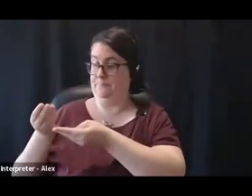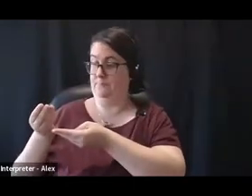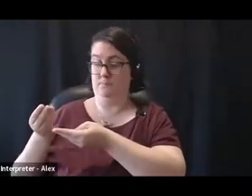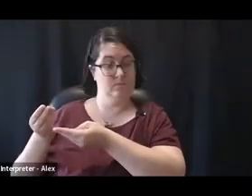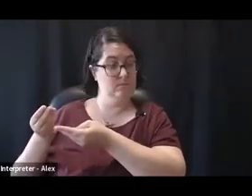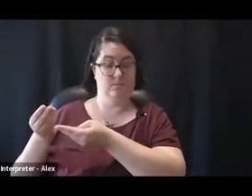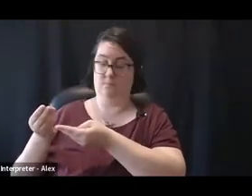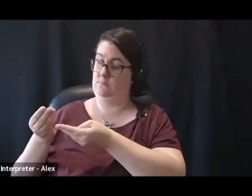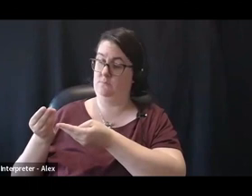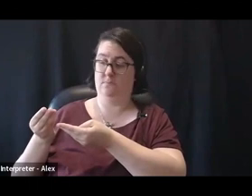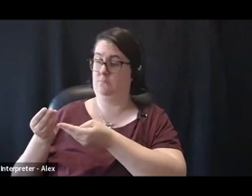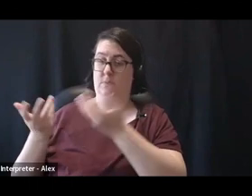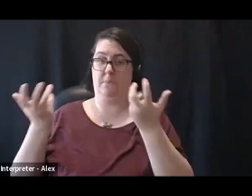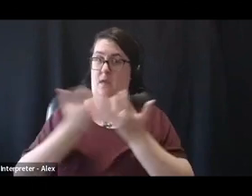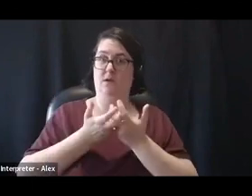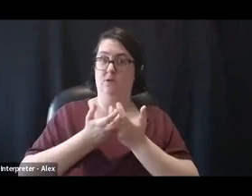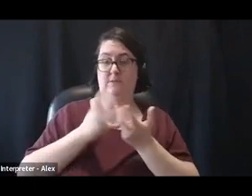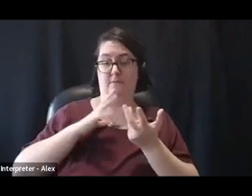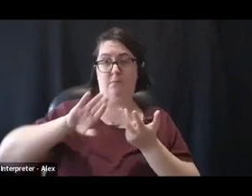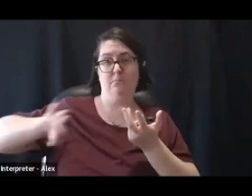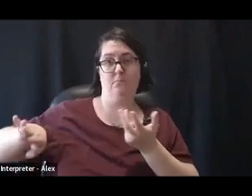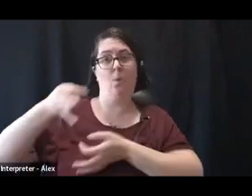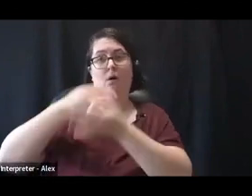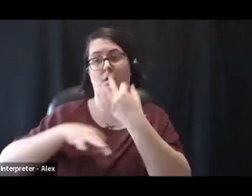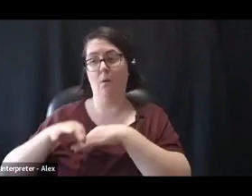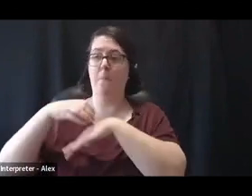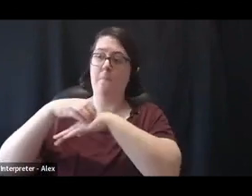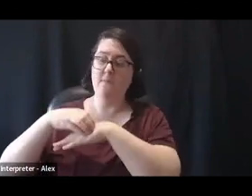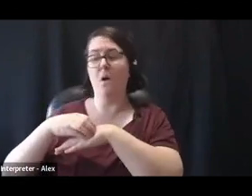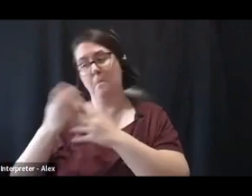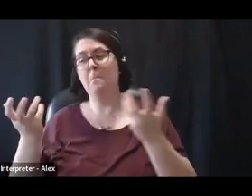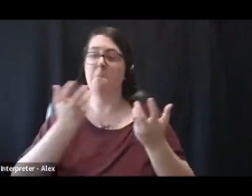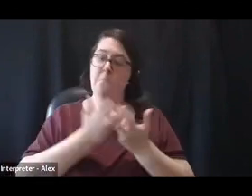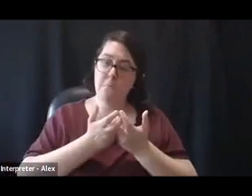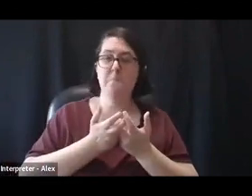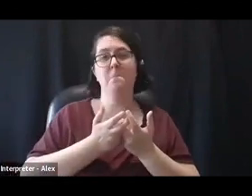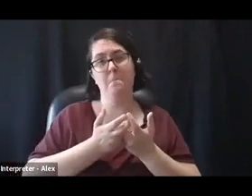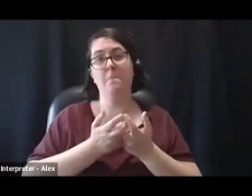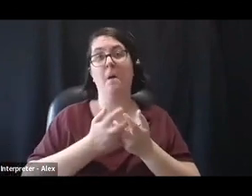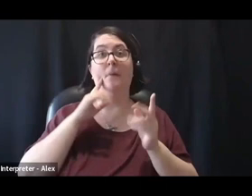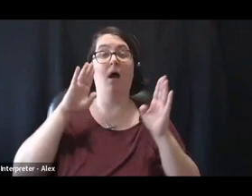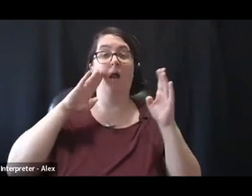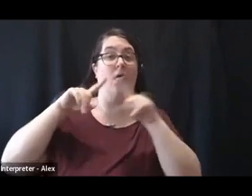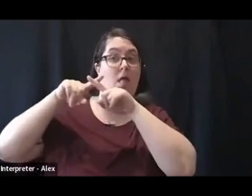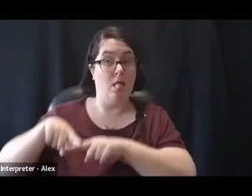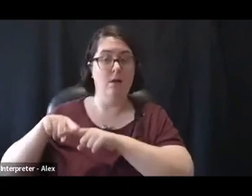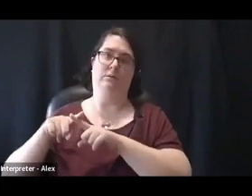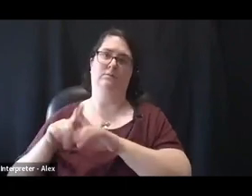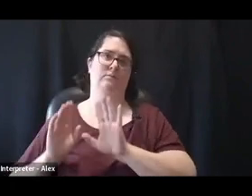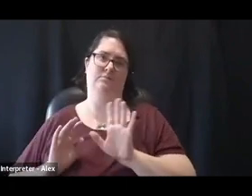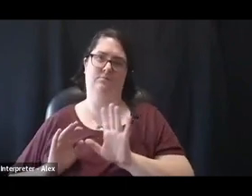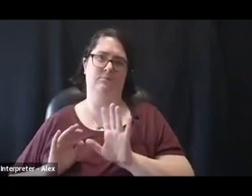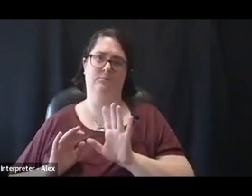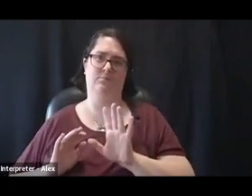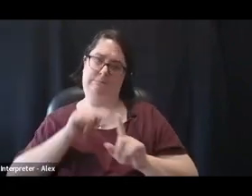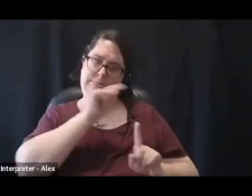different platforms, but your overall root system is really what's kind of holding you